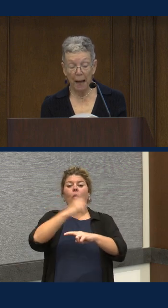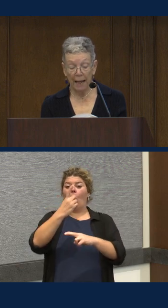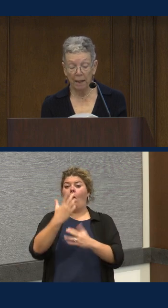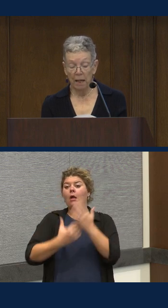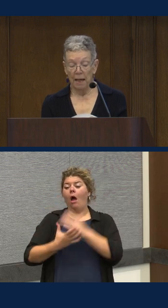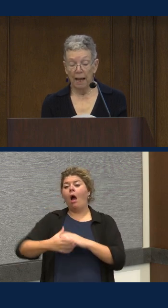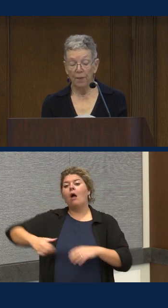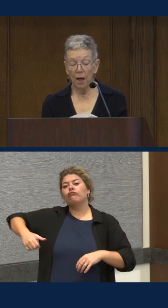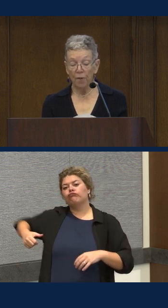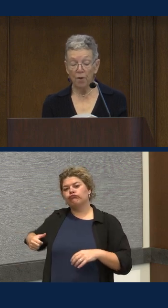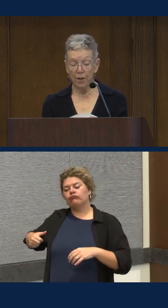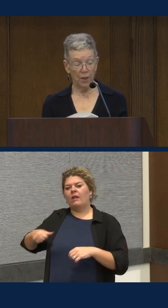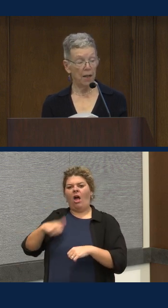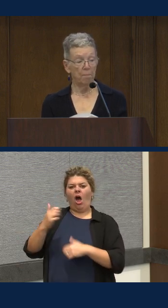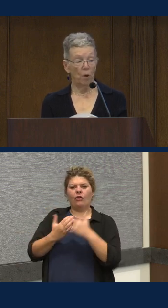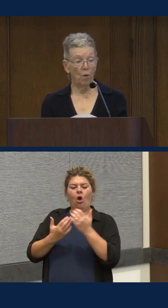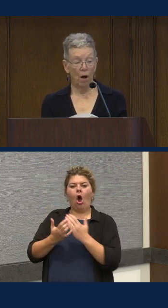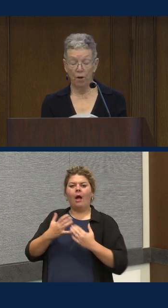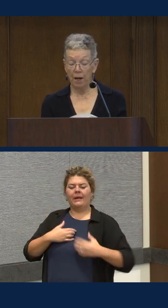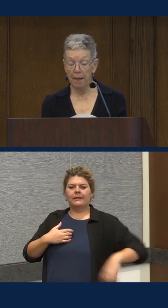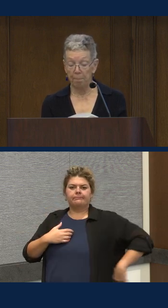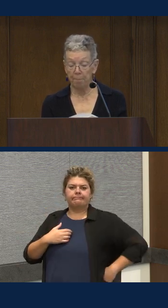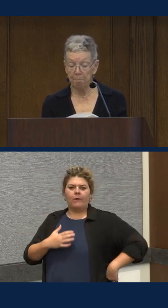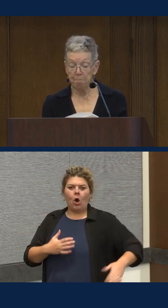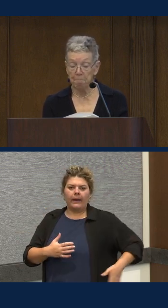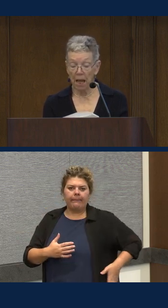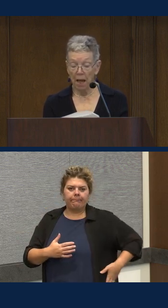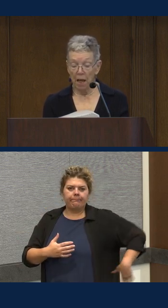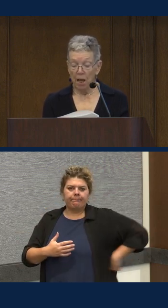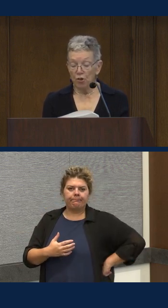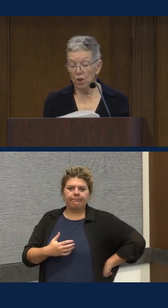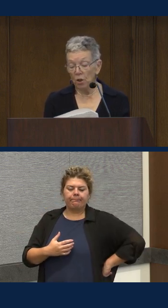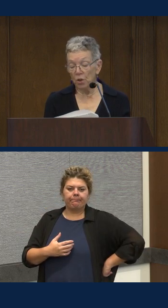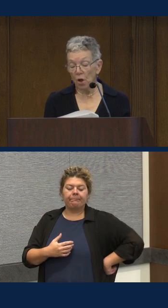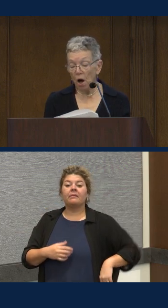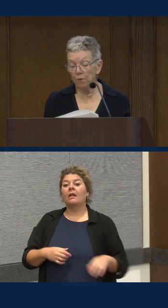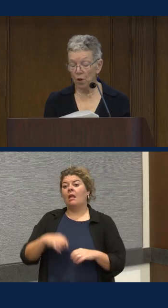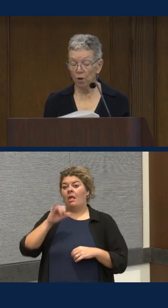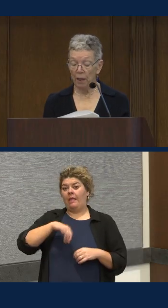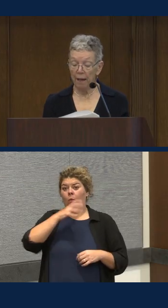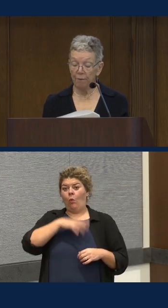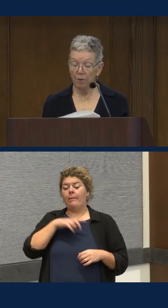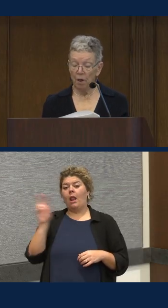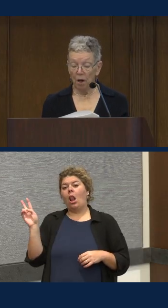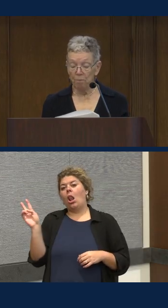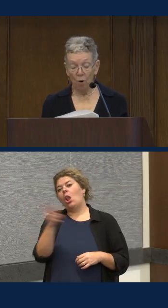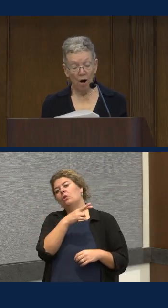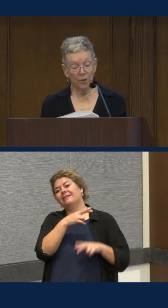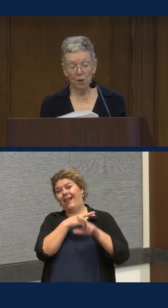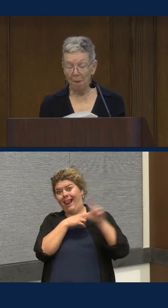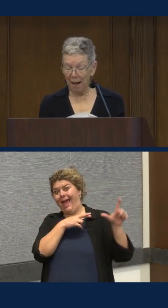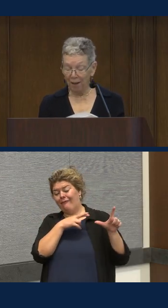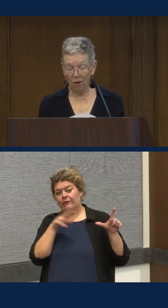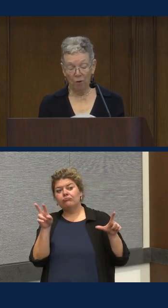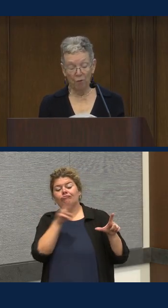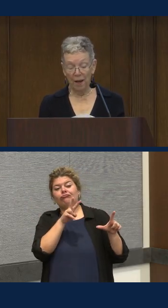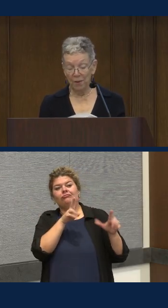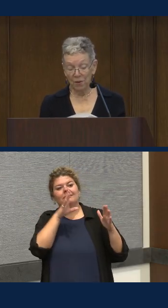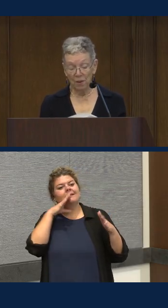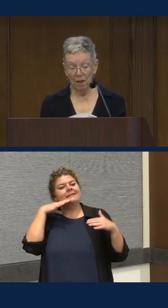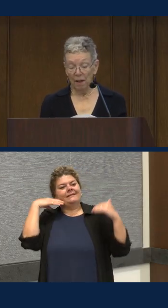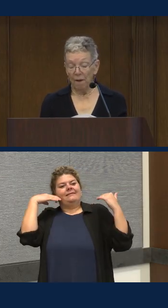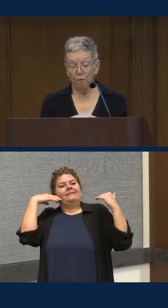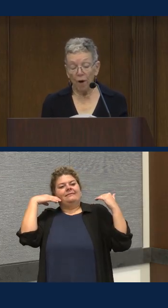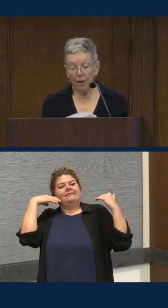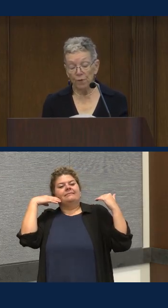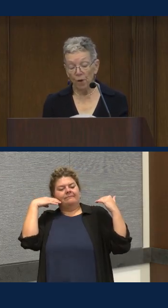chair's back, and the other is akimbo on her hip. She looks off to her left, a broad smile on her